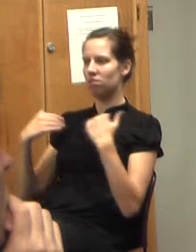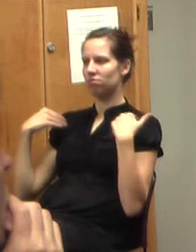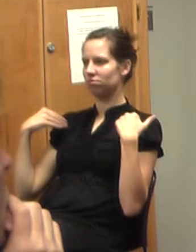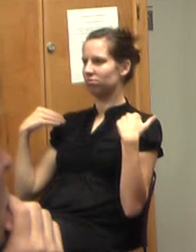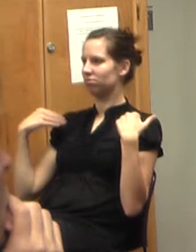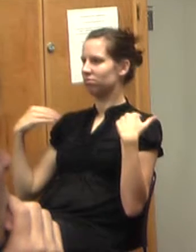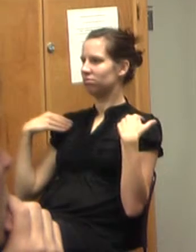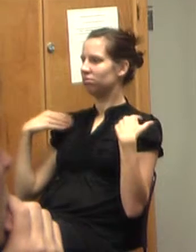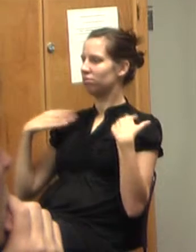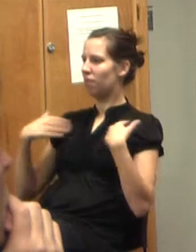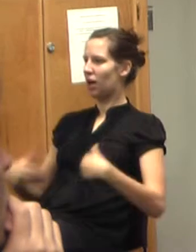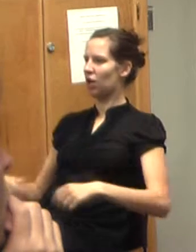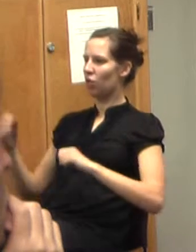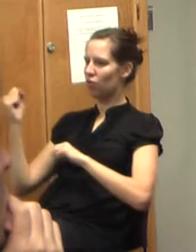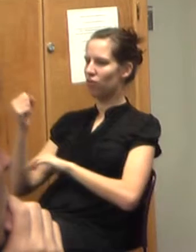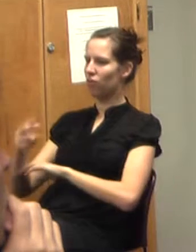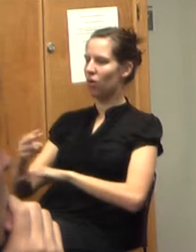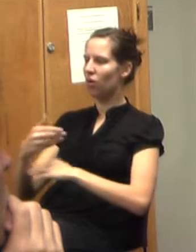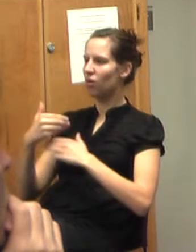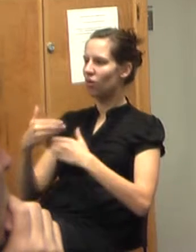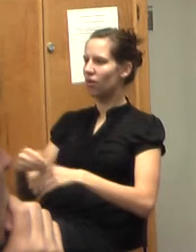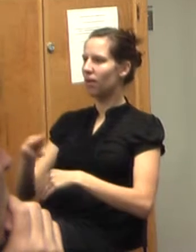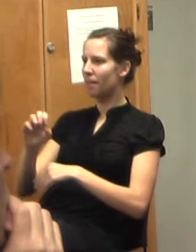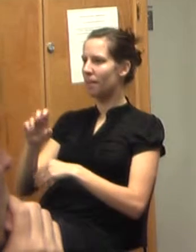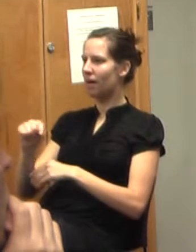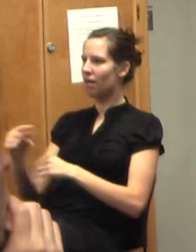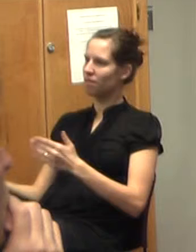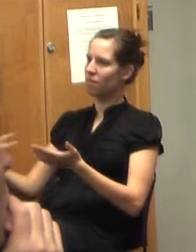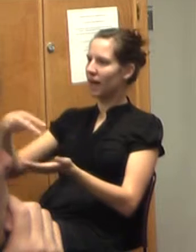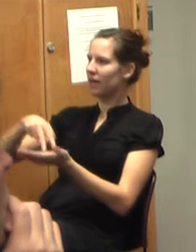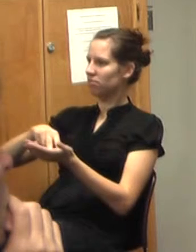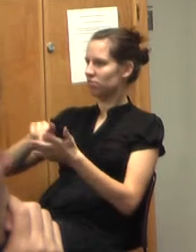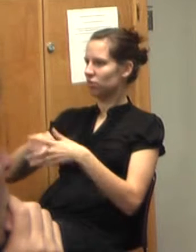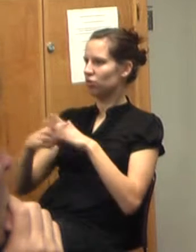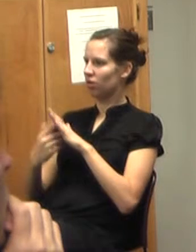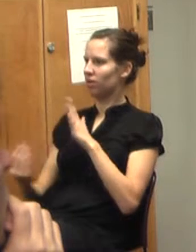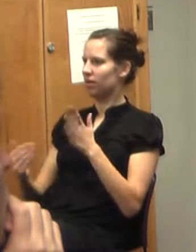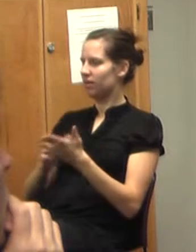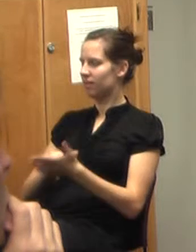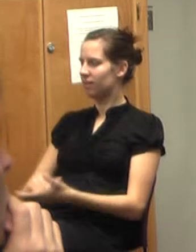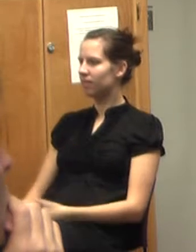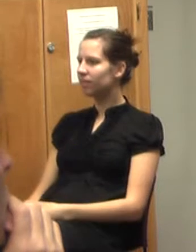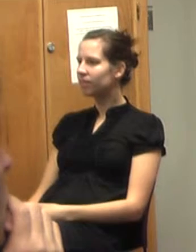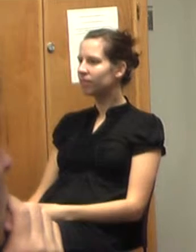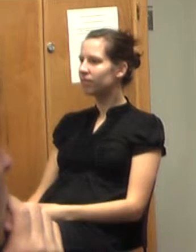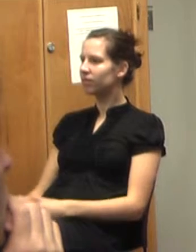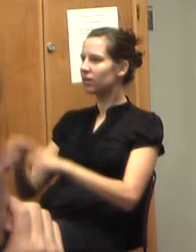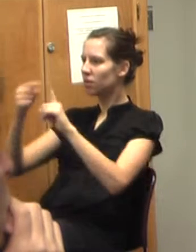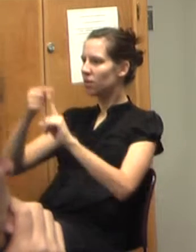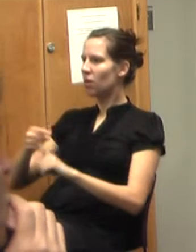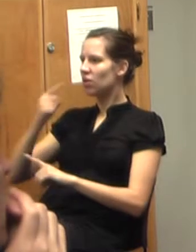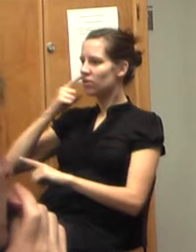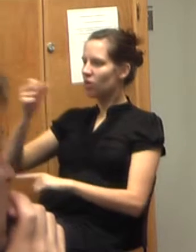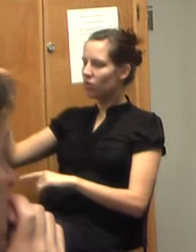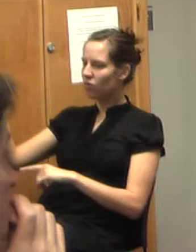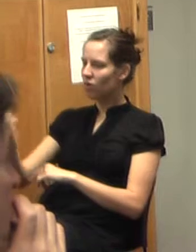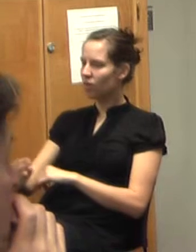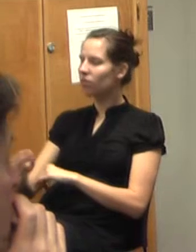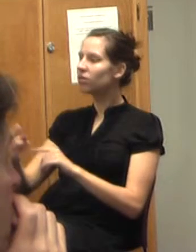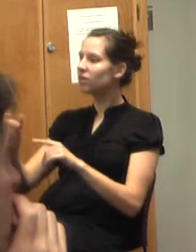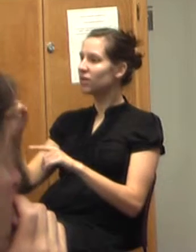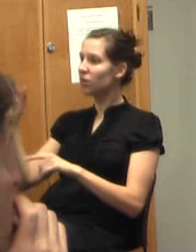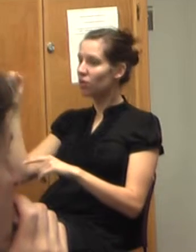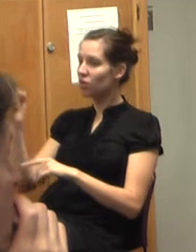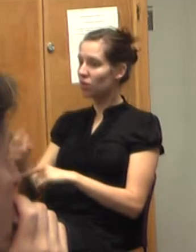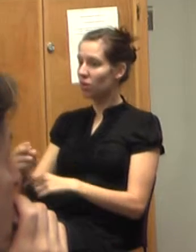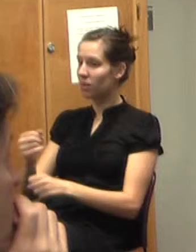throws. Once you go to the mat, they pick you back up and you start again. You get points for throws, and if you